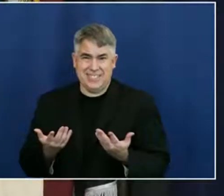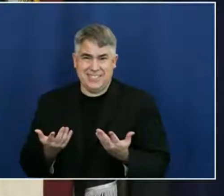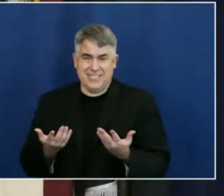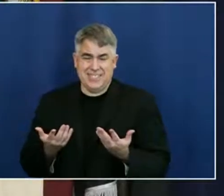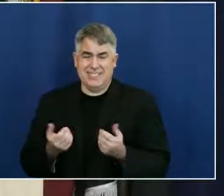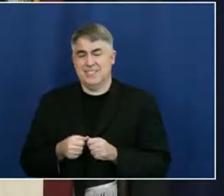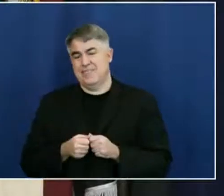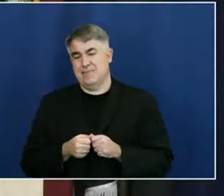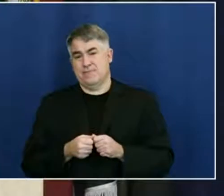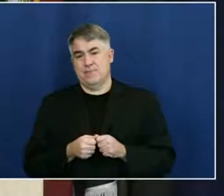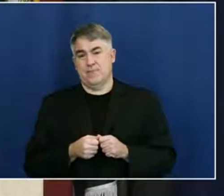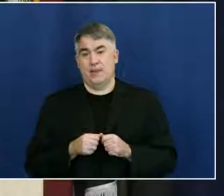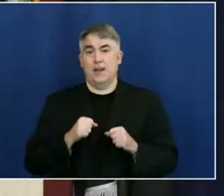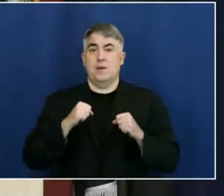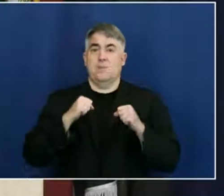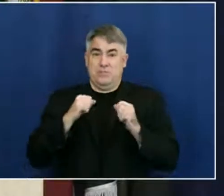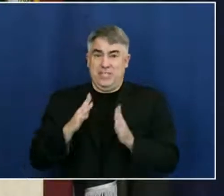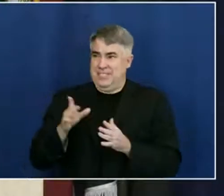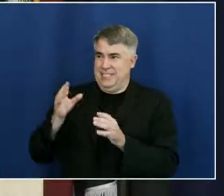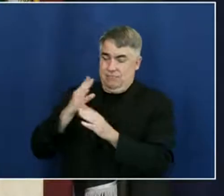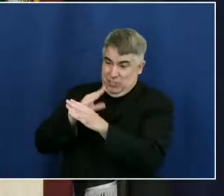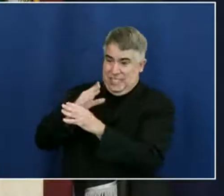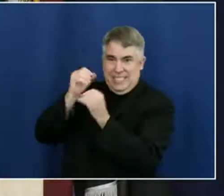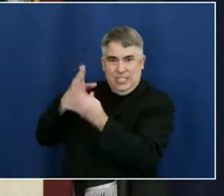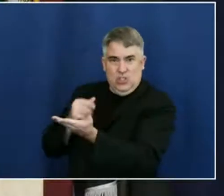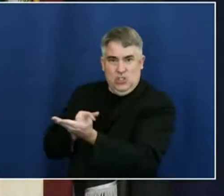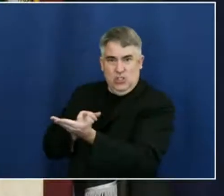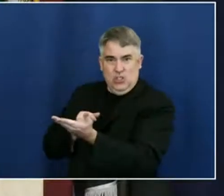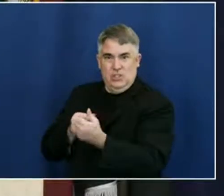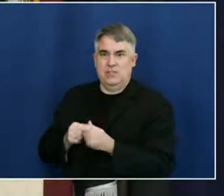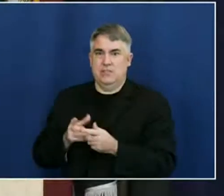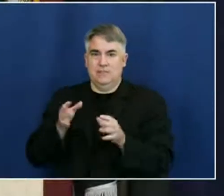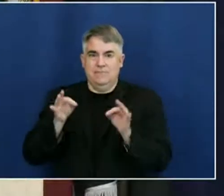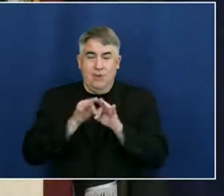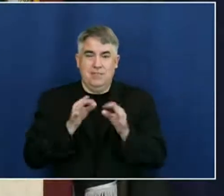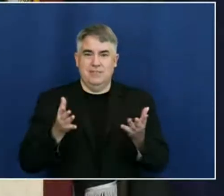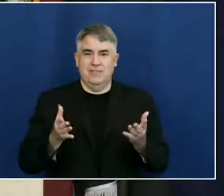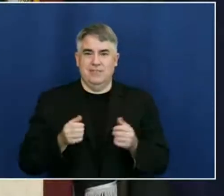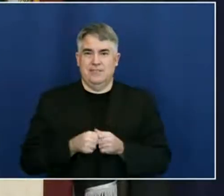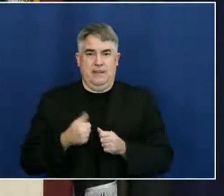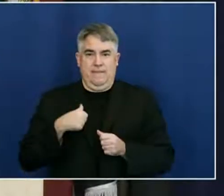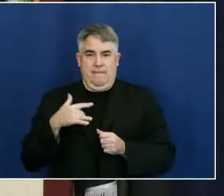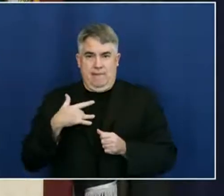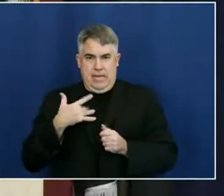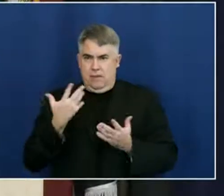and protect our teachers. And I am encouraged by where we're headed and the direction we're going.